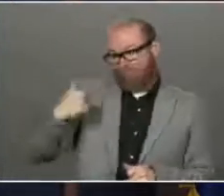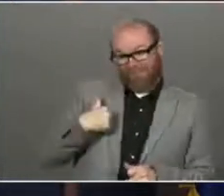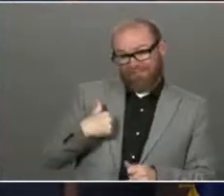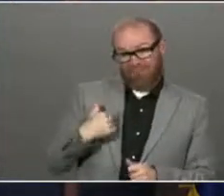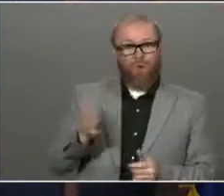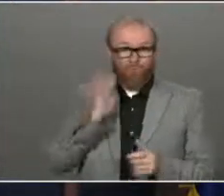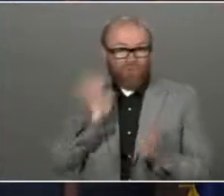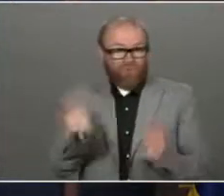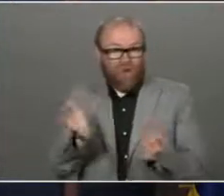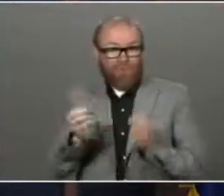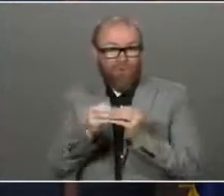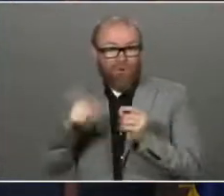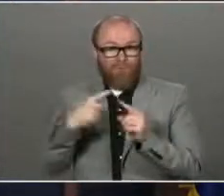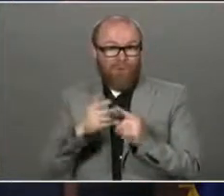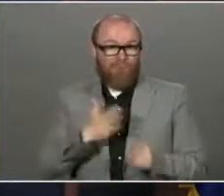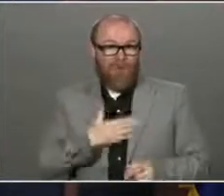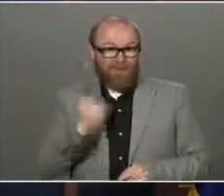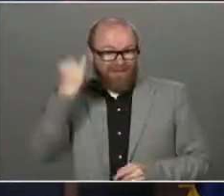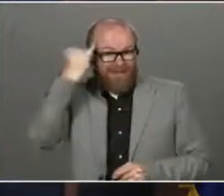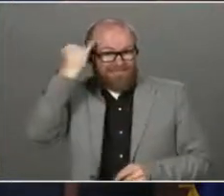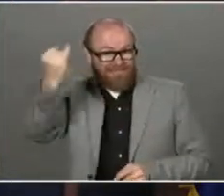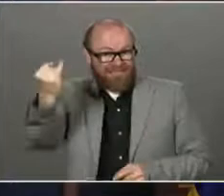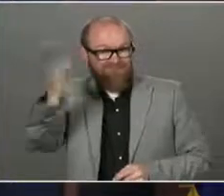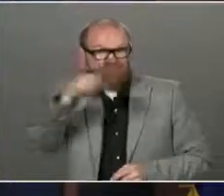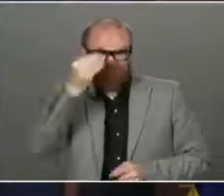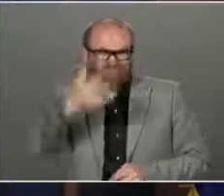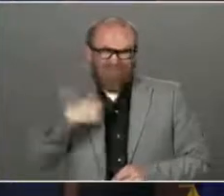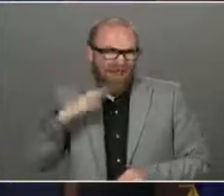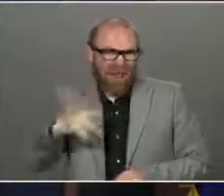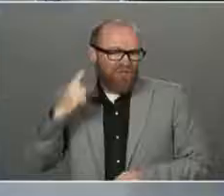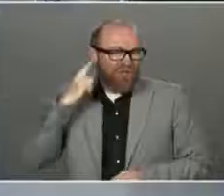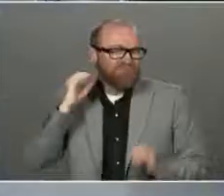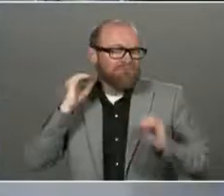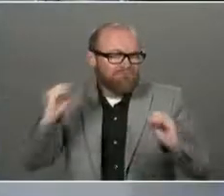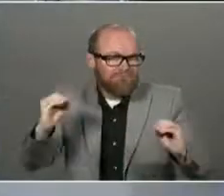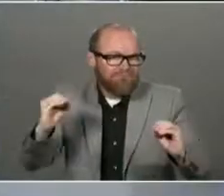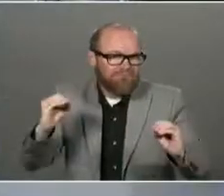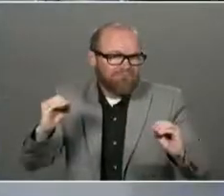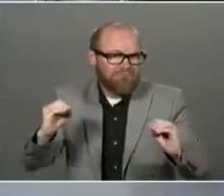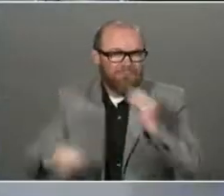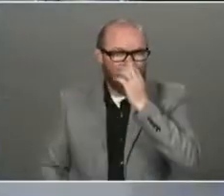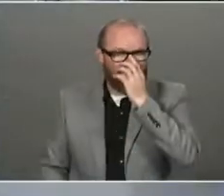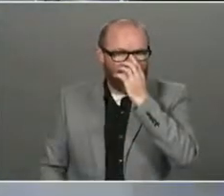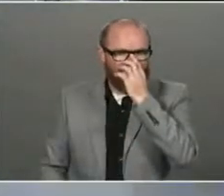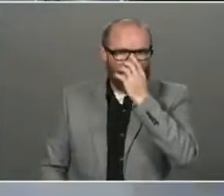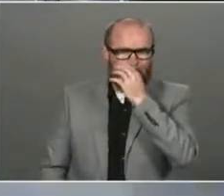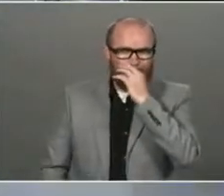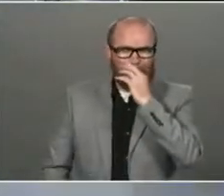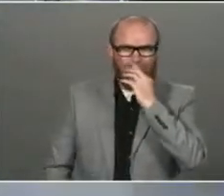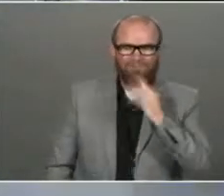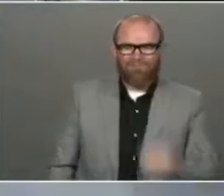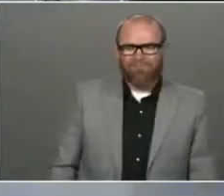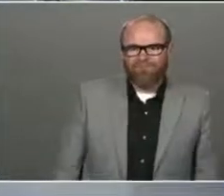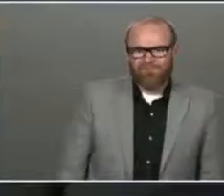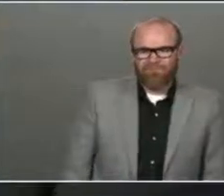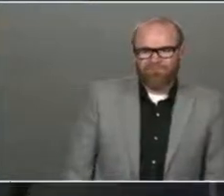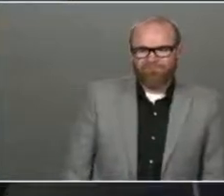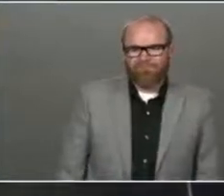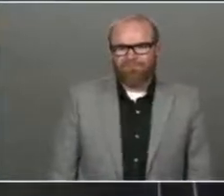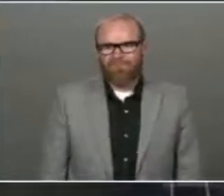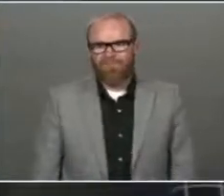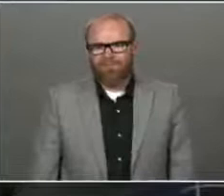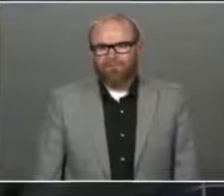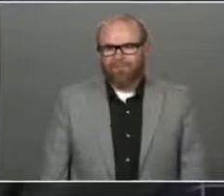that, some of those ideas." And sadly, I haven't heard from him yet. So, Governor, why did you agree to sign on to a letter to the S&P